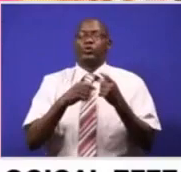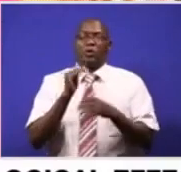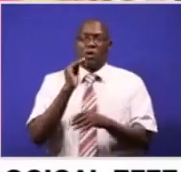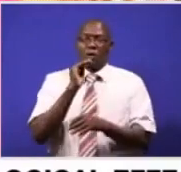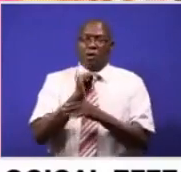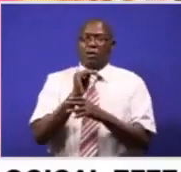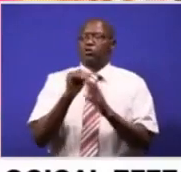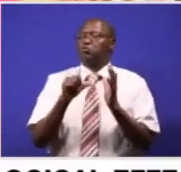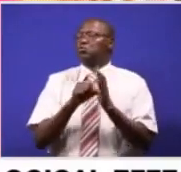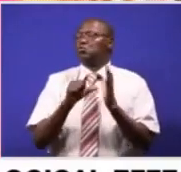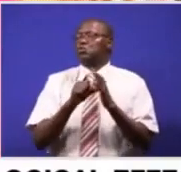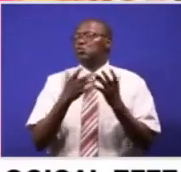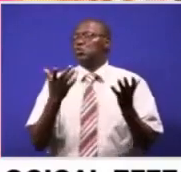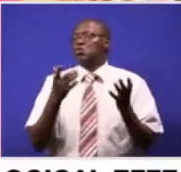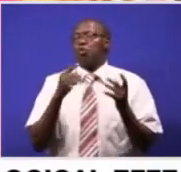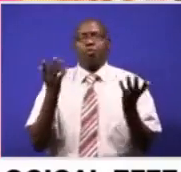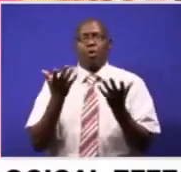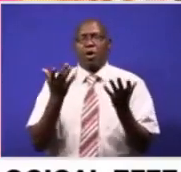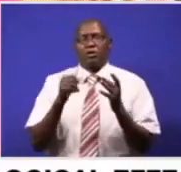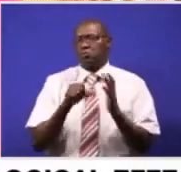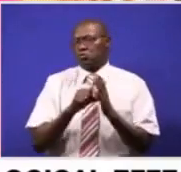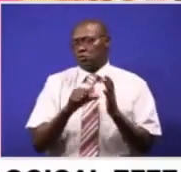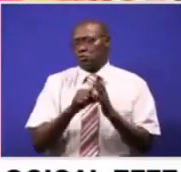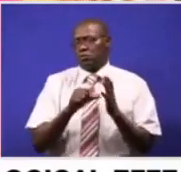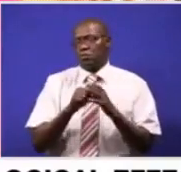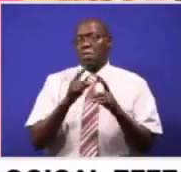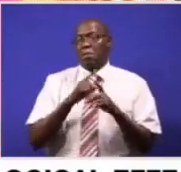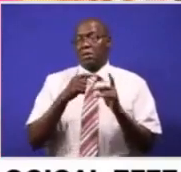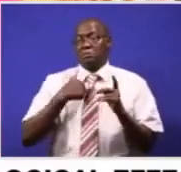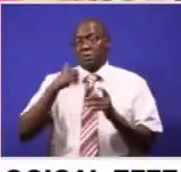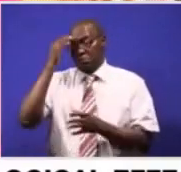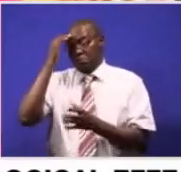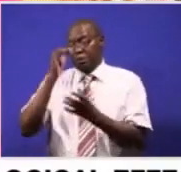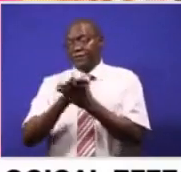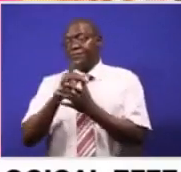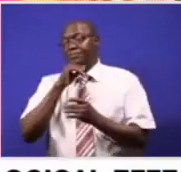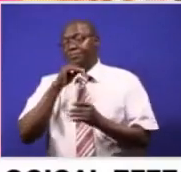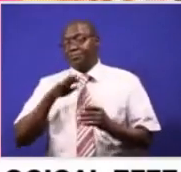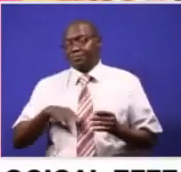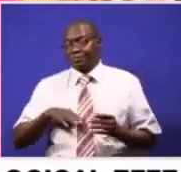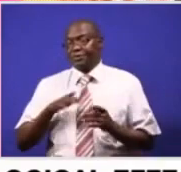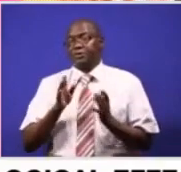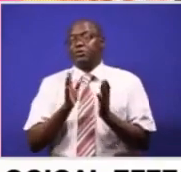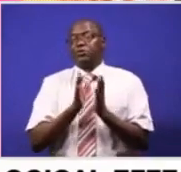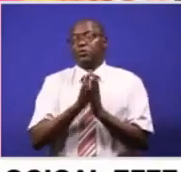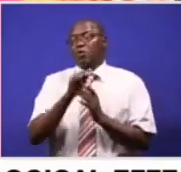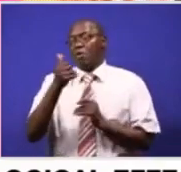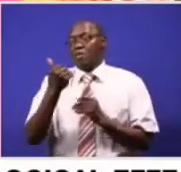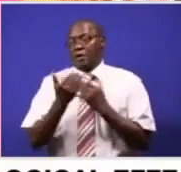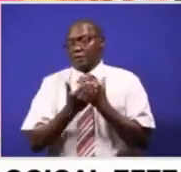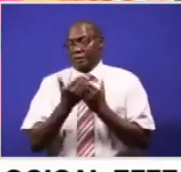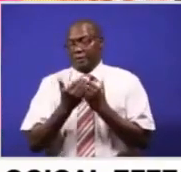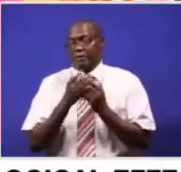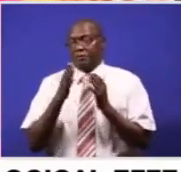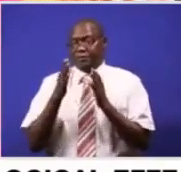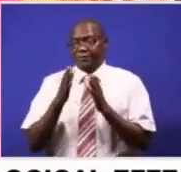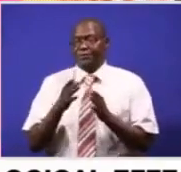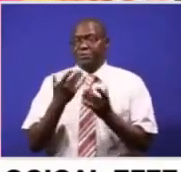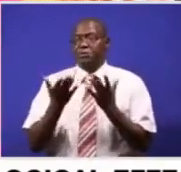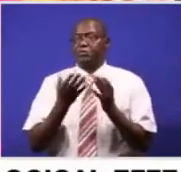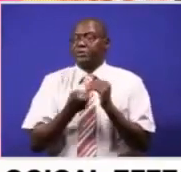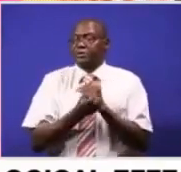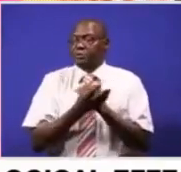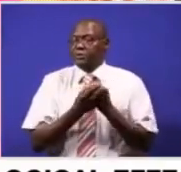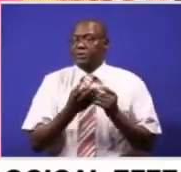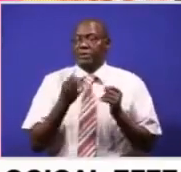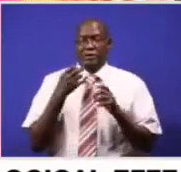is the problem? Where is the problem? Yet I believe parents and other caretakers may not be able to